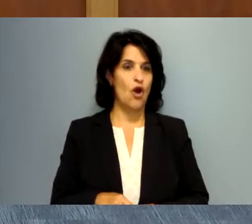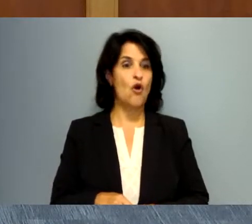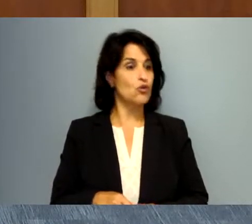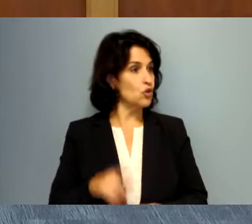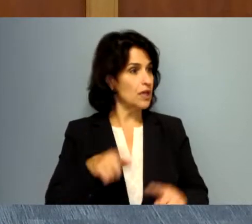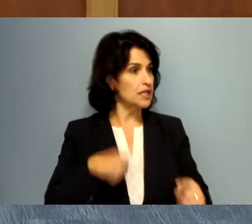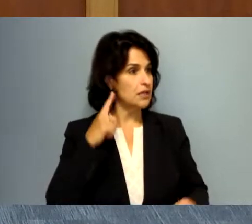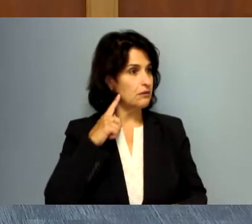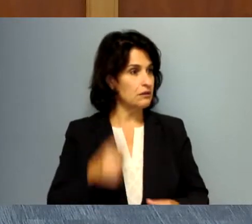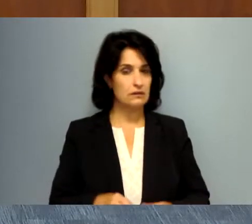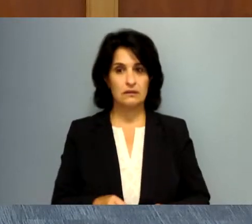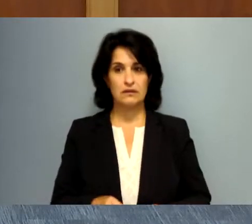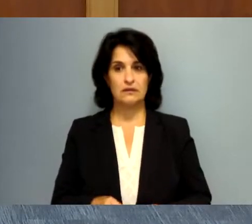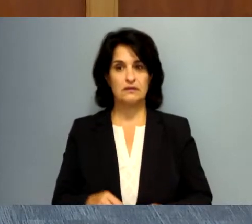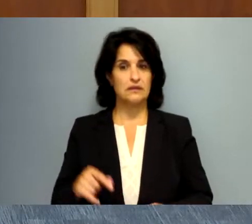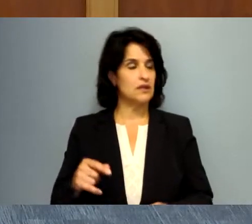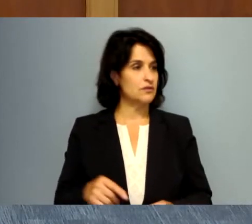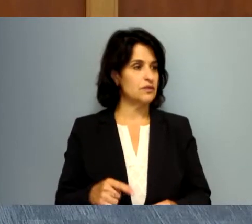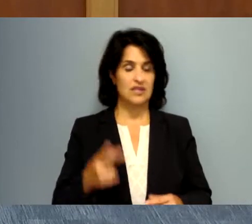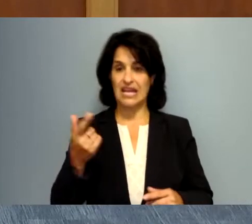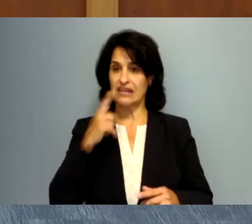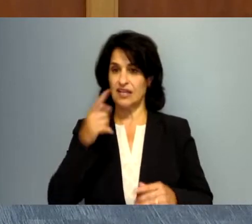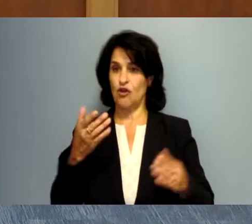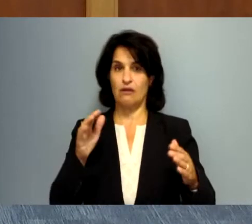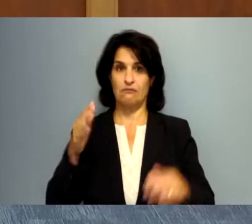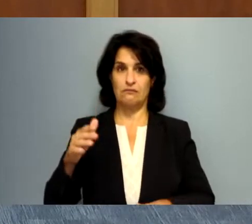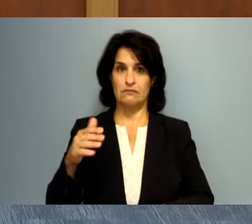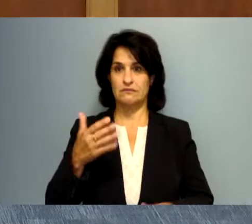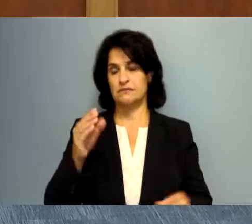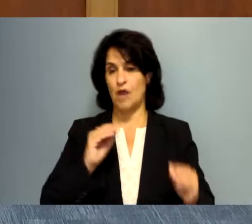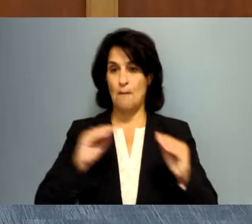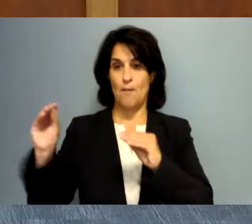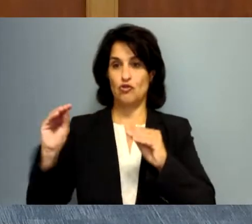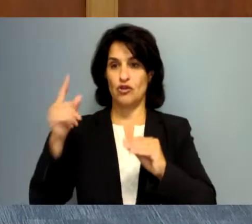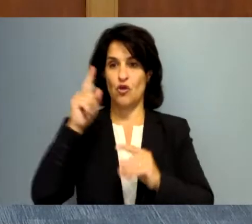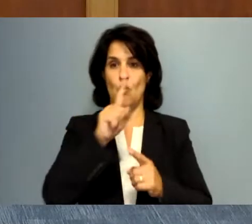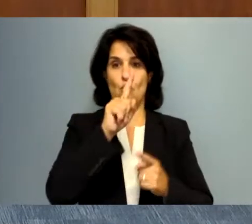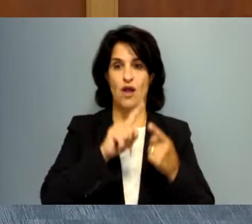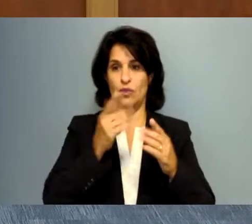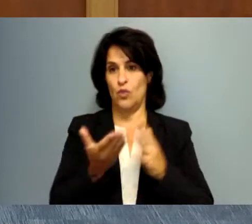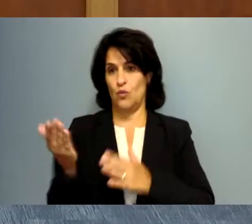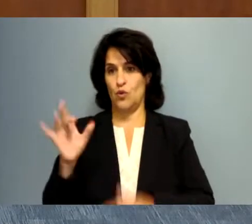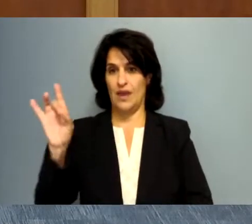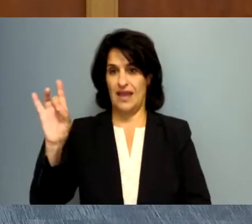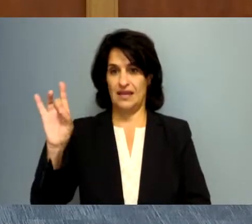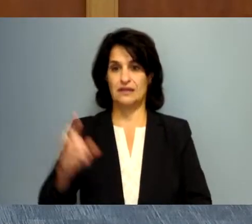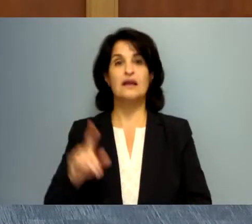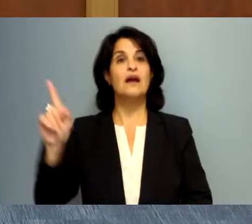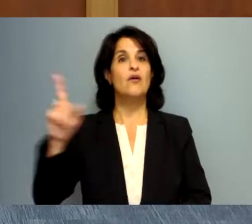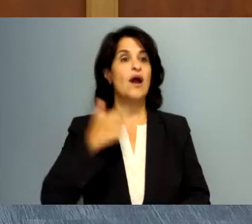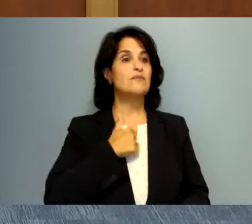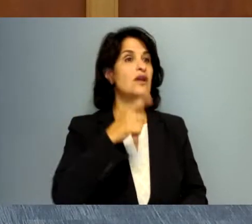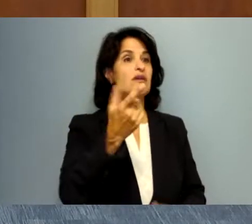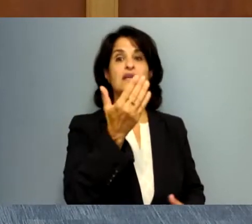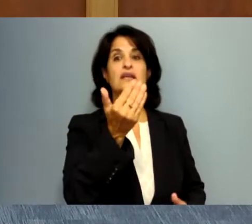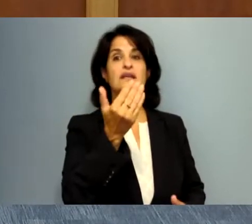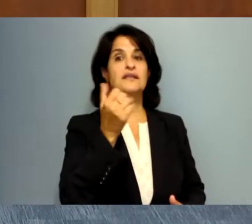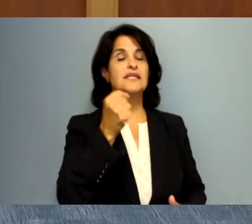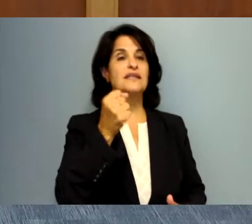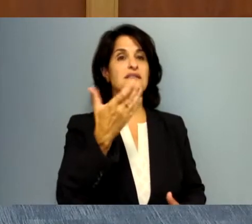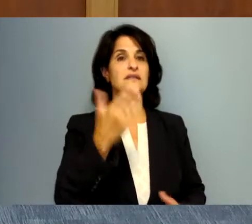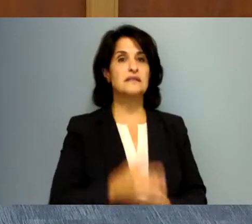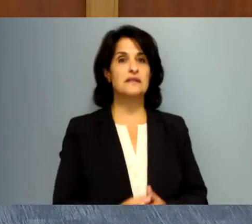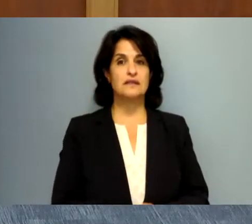Okay, if not, is there a motion for 1 through 8? I'm sorry. Yes. Clarify something. Could we